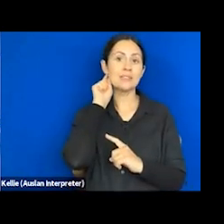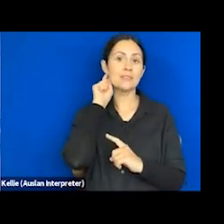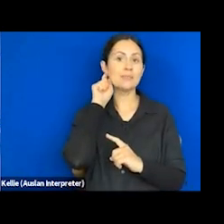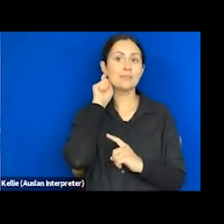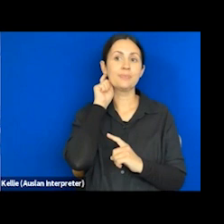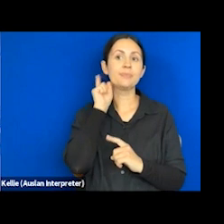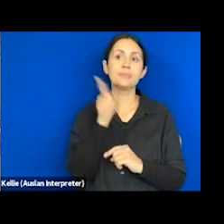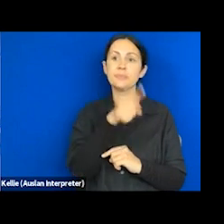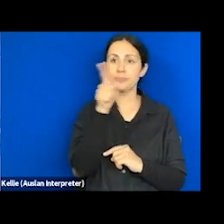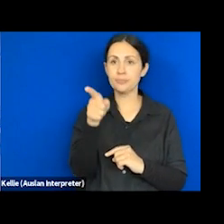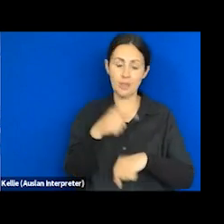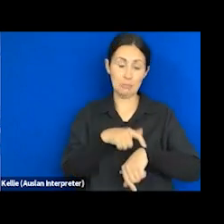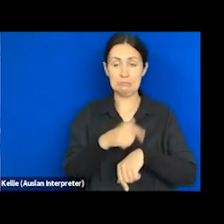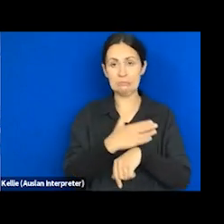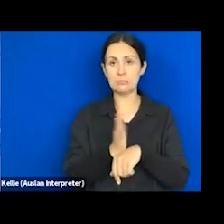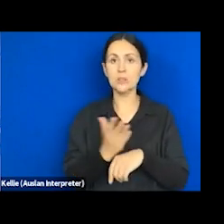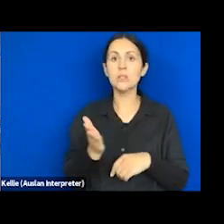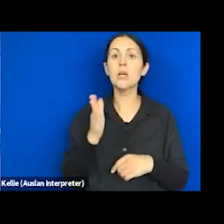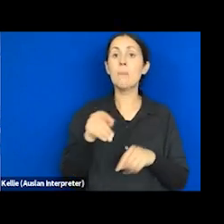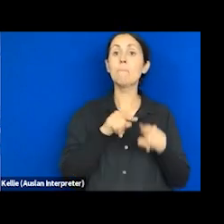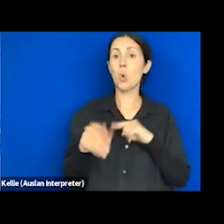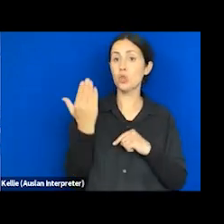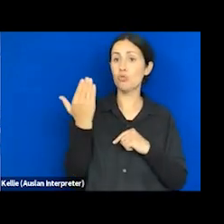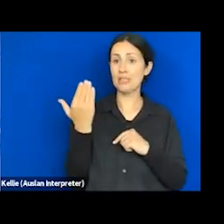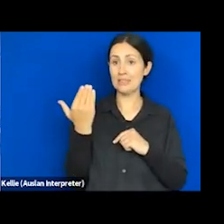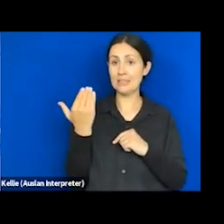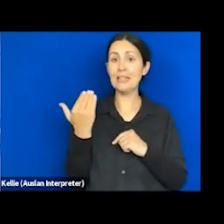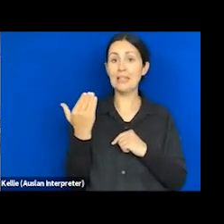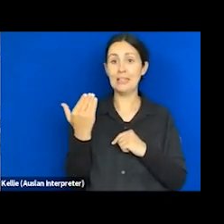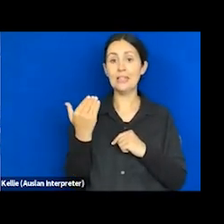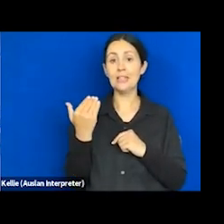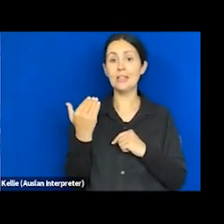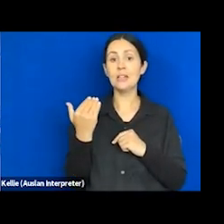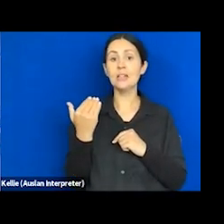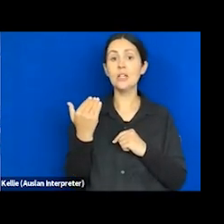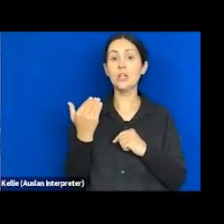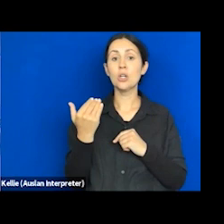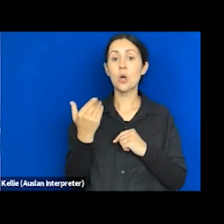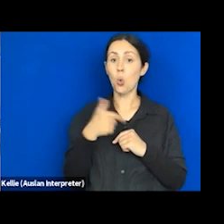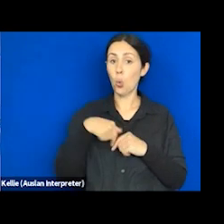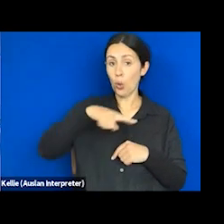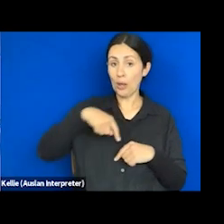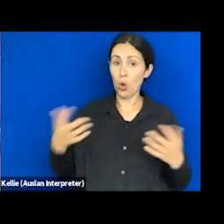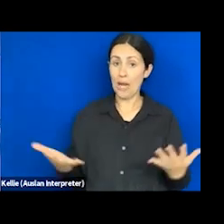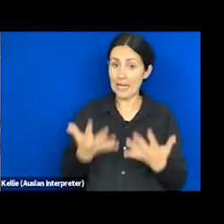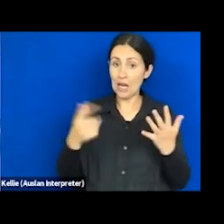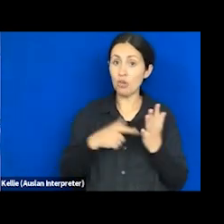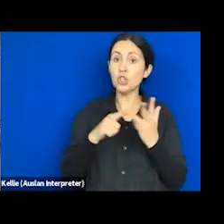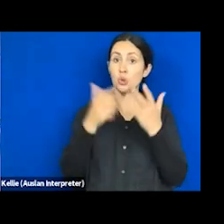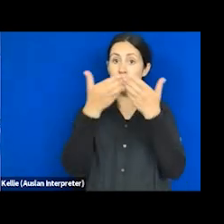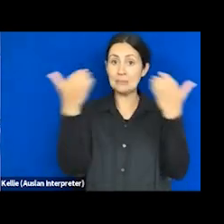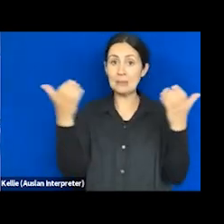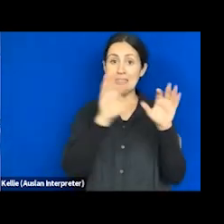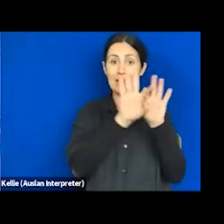here. Now, most recently, I'll end on this, but most recently we were encouraged to split the